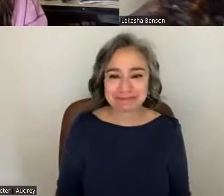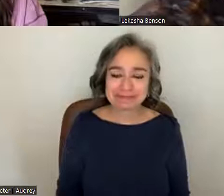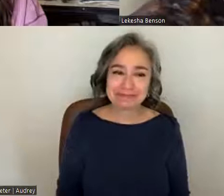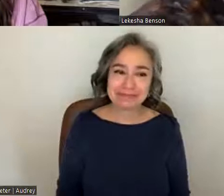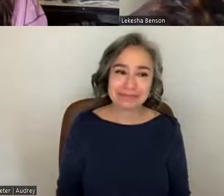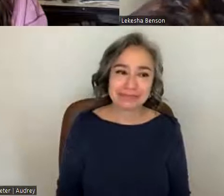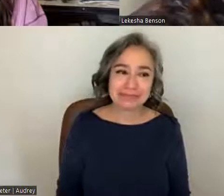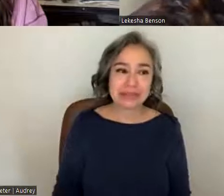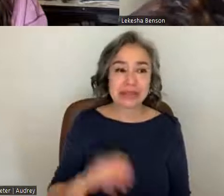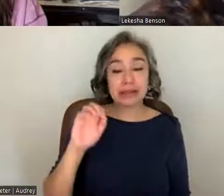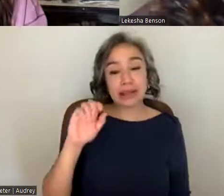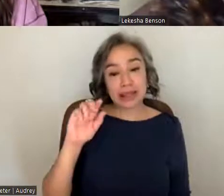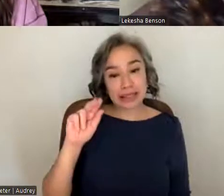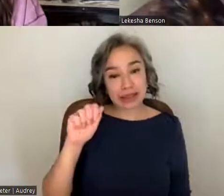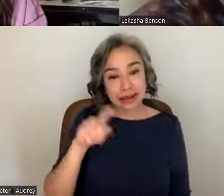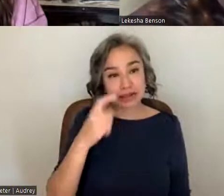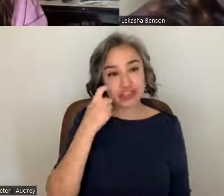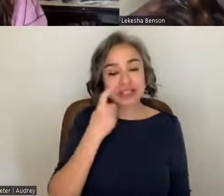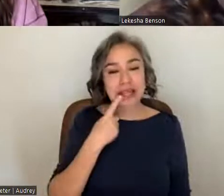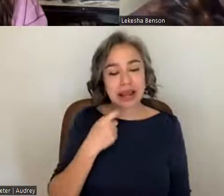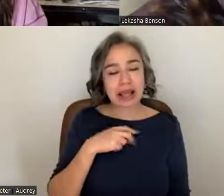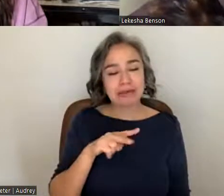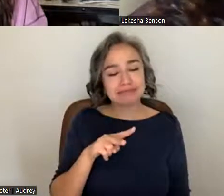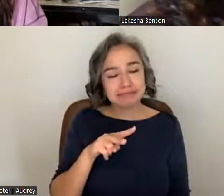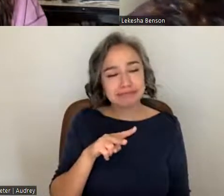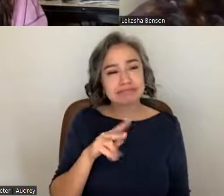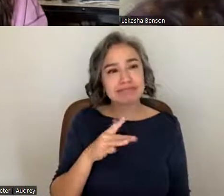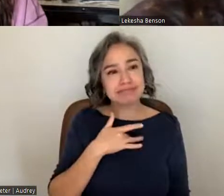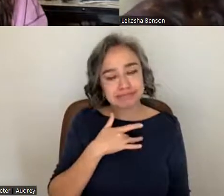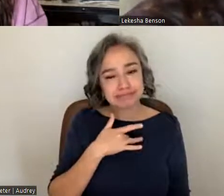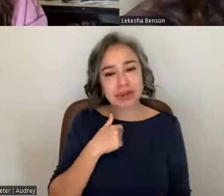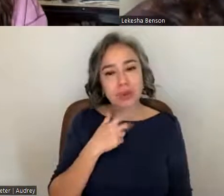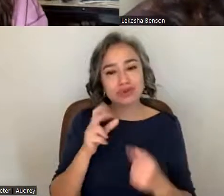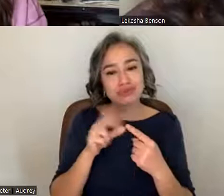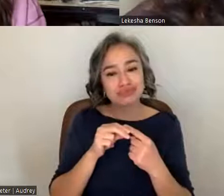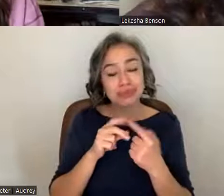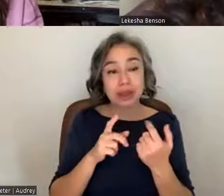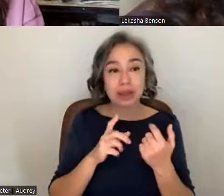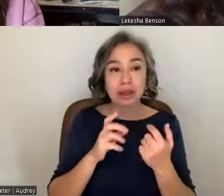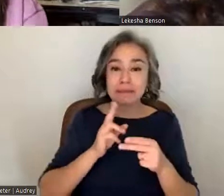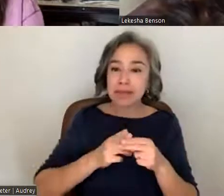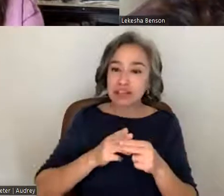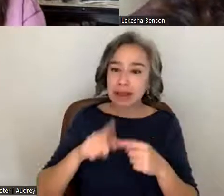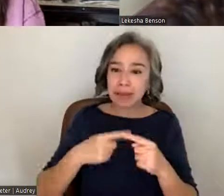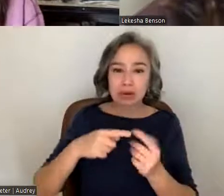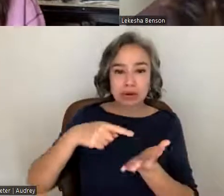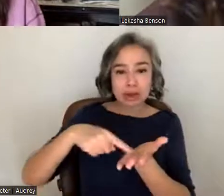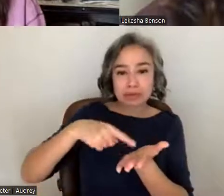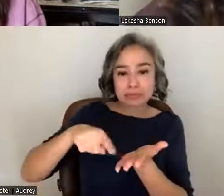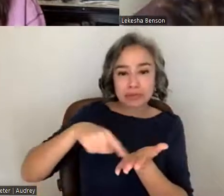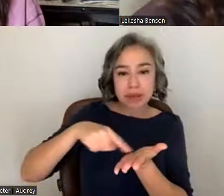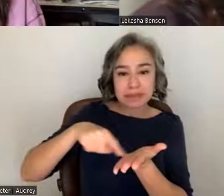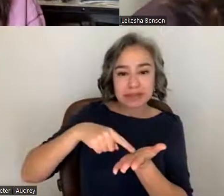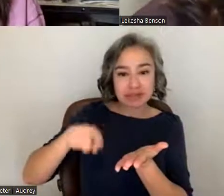What Elena just said that really also struck me that I wanted to piggyback off of is the compensation, right? We're coming in and we're saying,